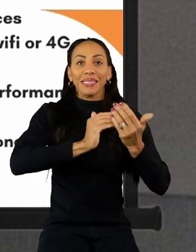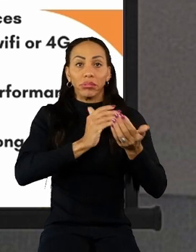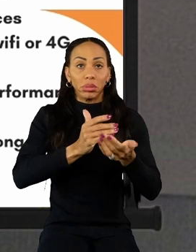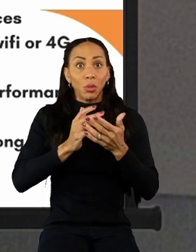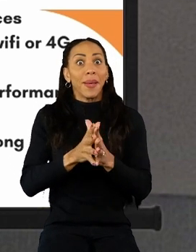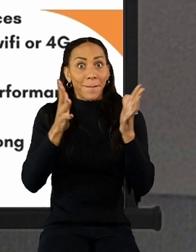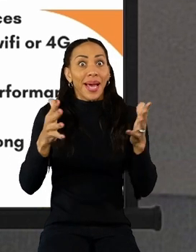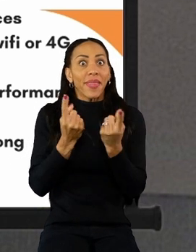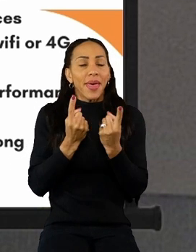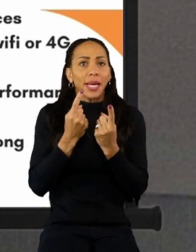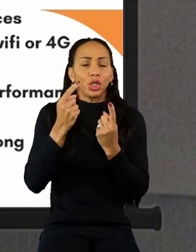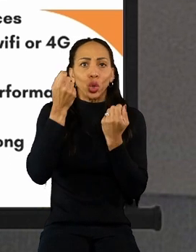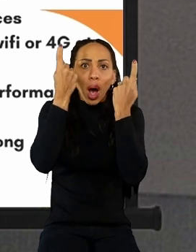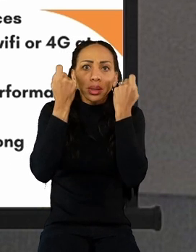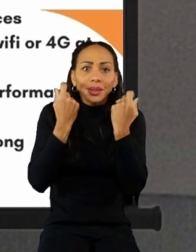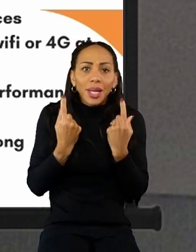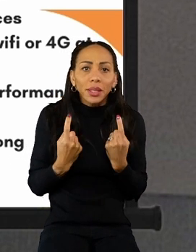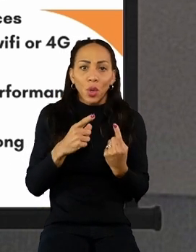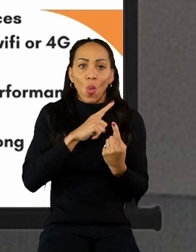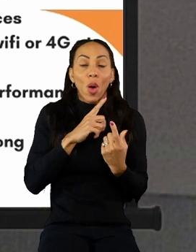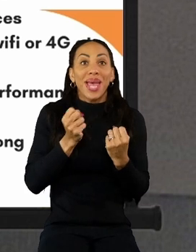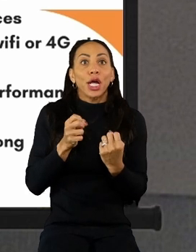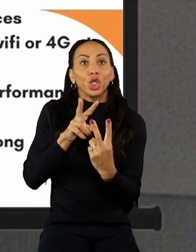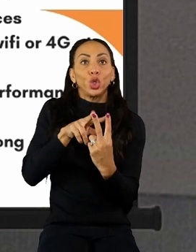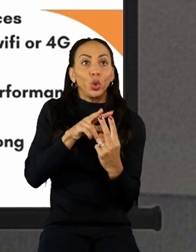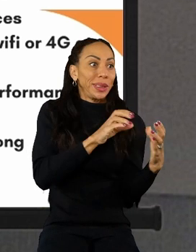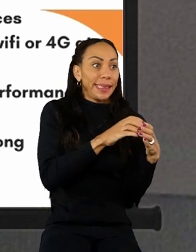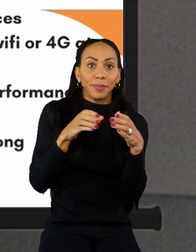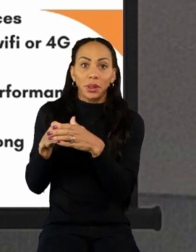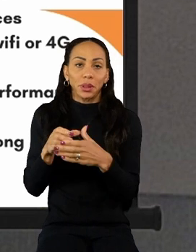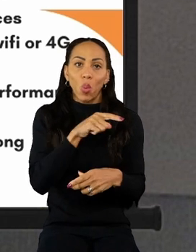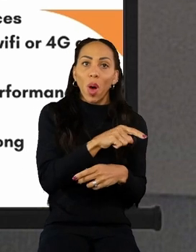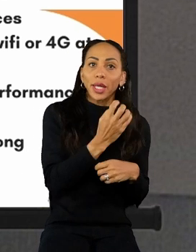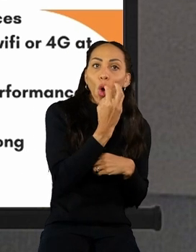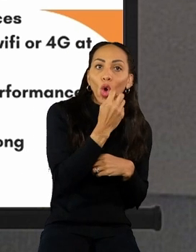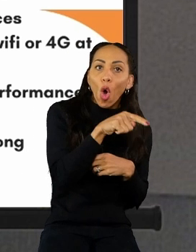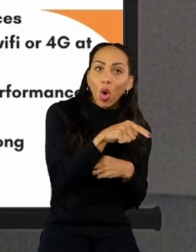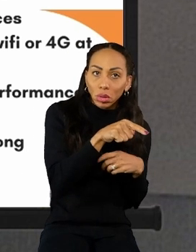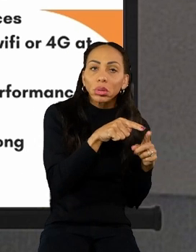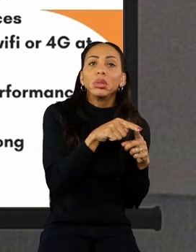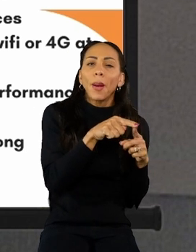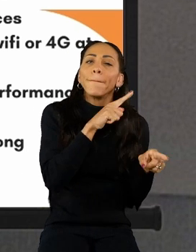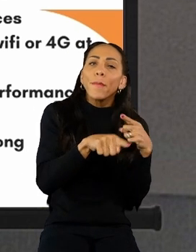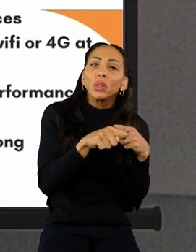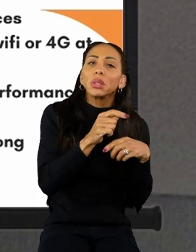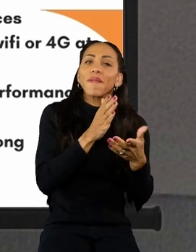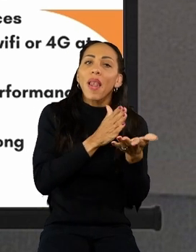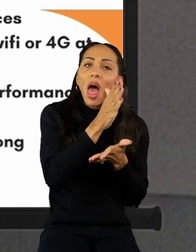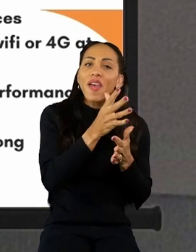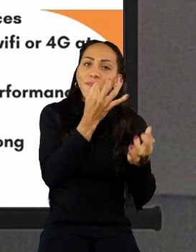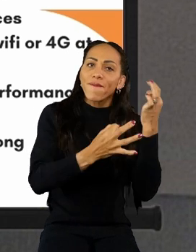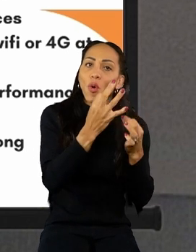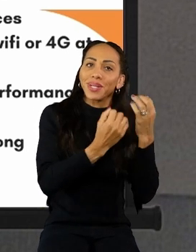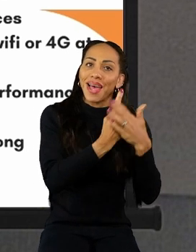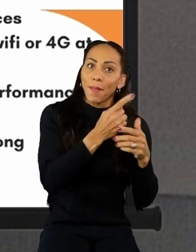in the delivery of it, which was quite epic to get my head around, because we had a team on the ground in Hong